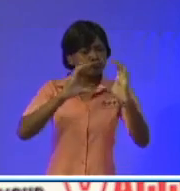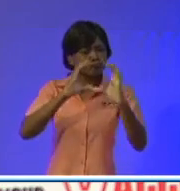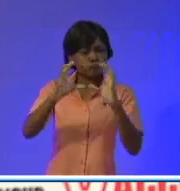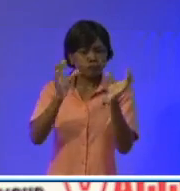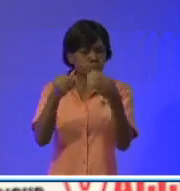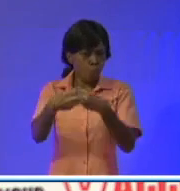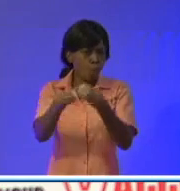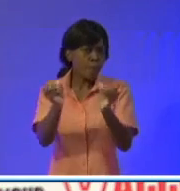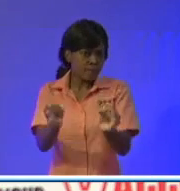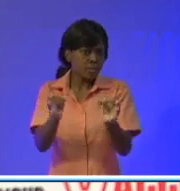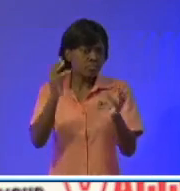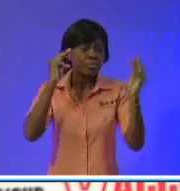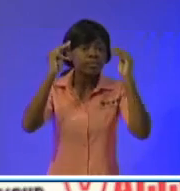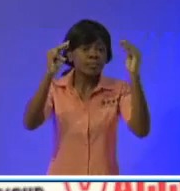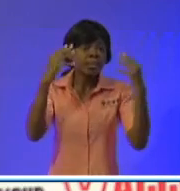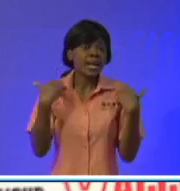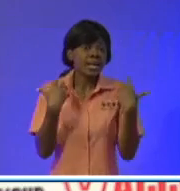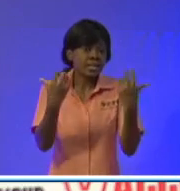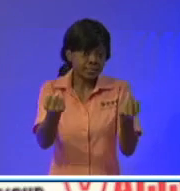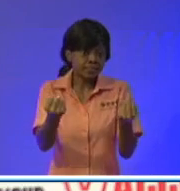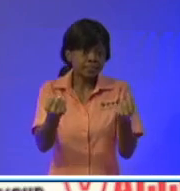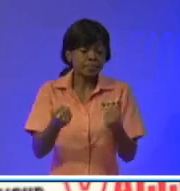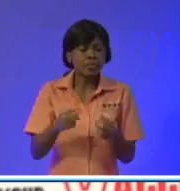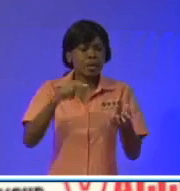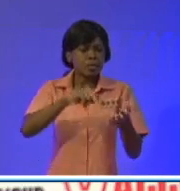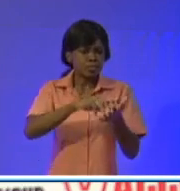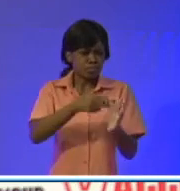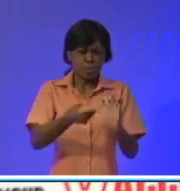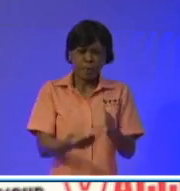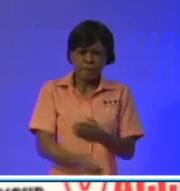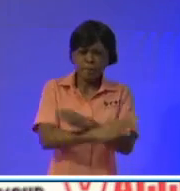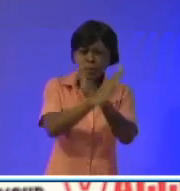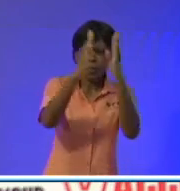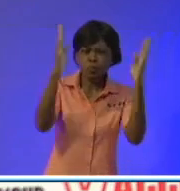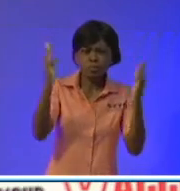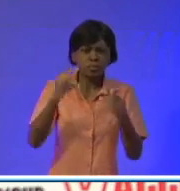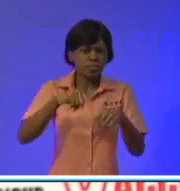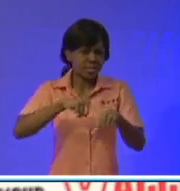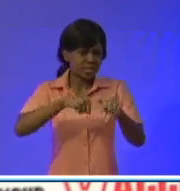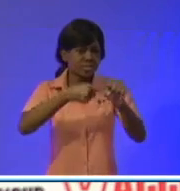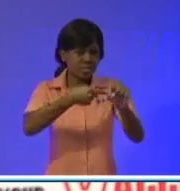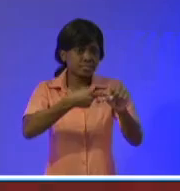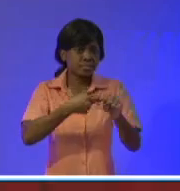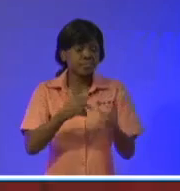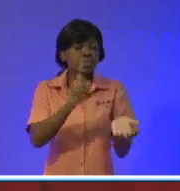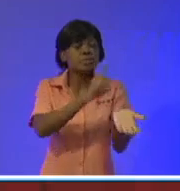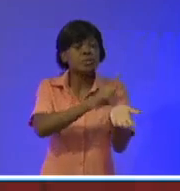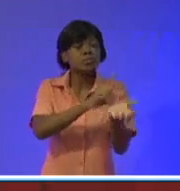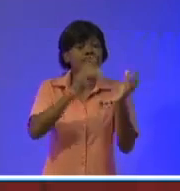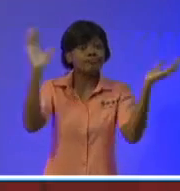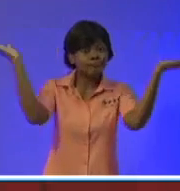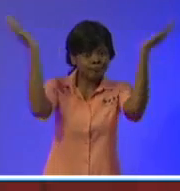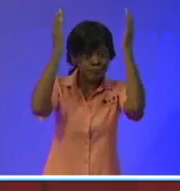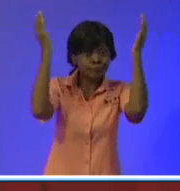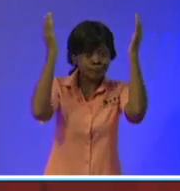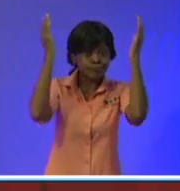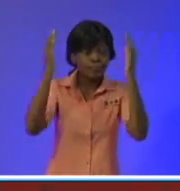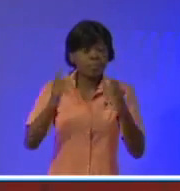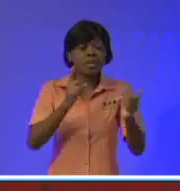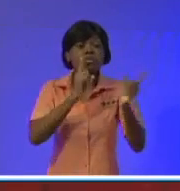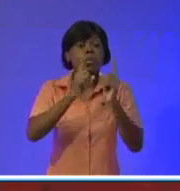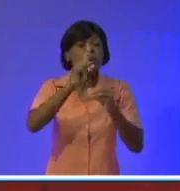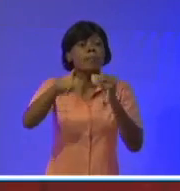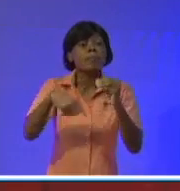morning's media conference. We begin with Dr. Hines, who will present the latest clinical and epidemiological